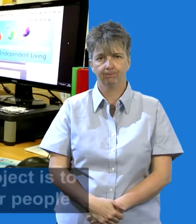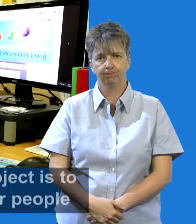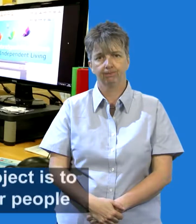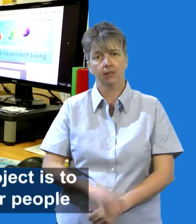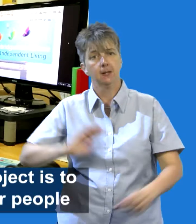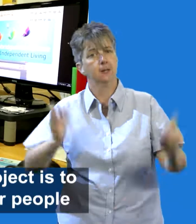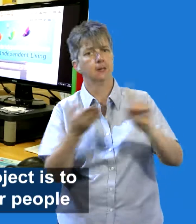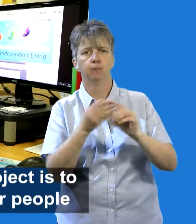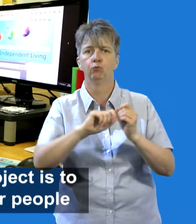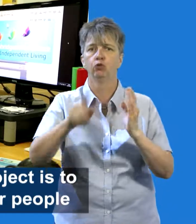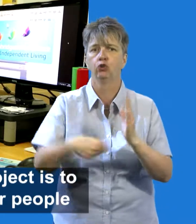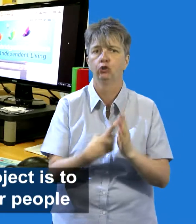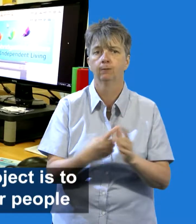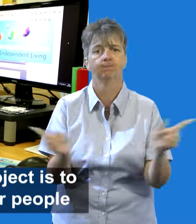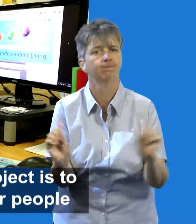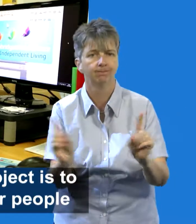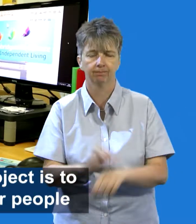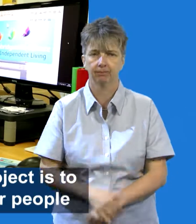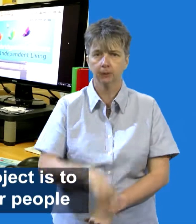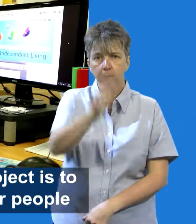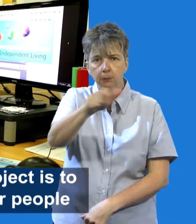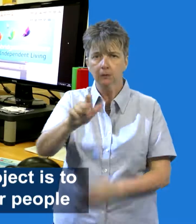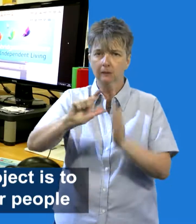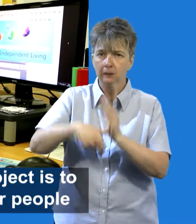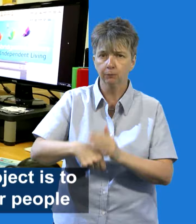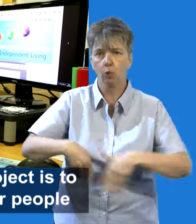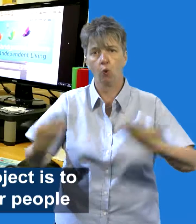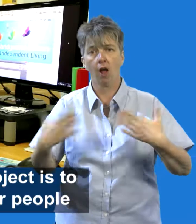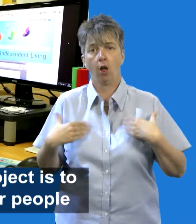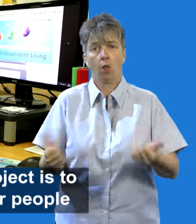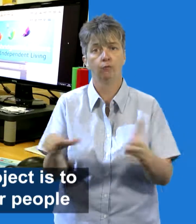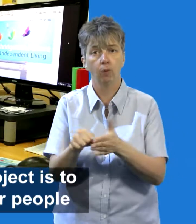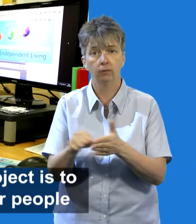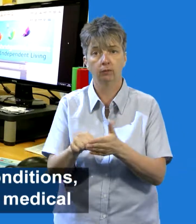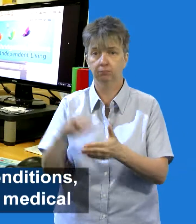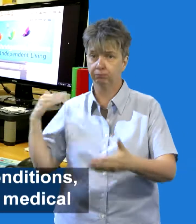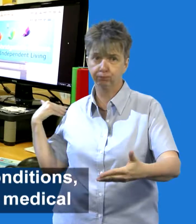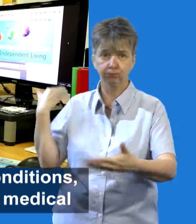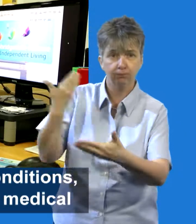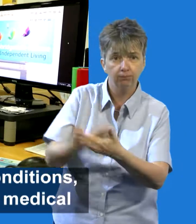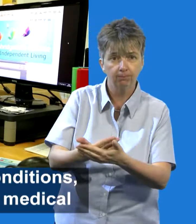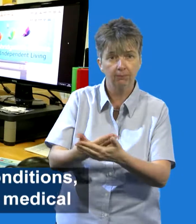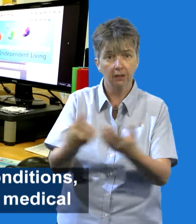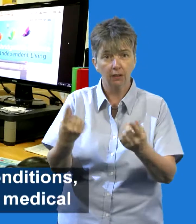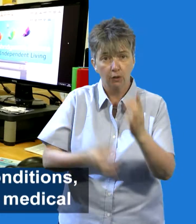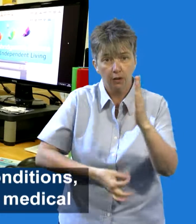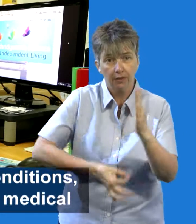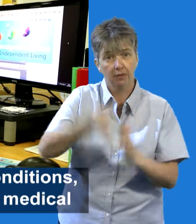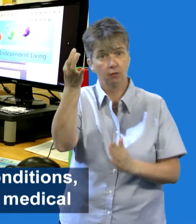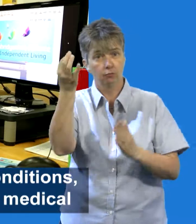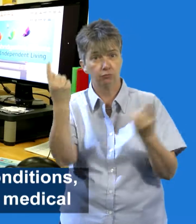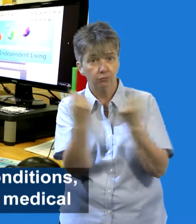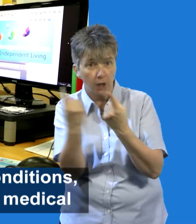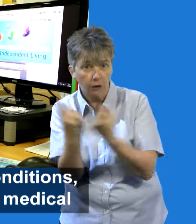One of the main aims of the project is to see how things have changed for people with disabilities or with health